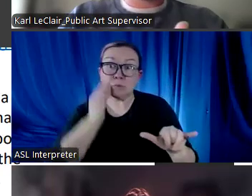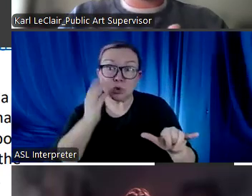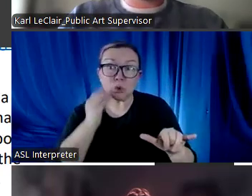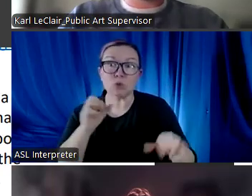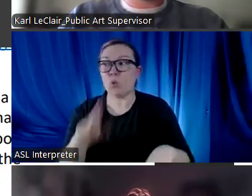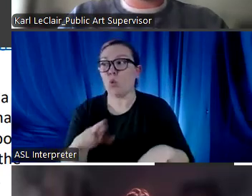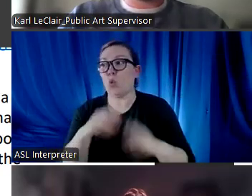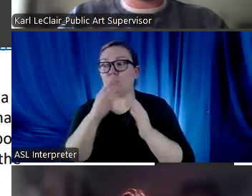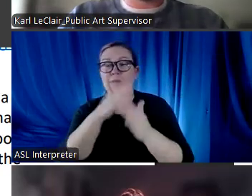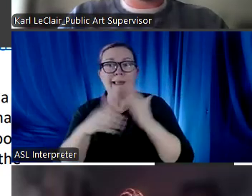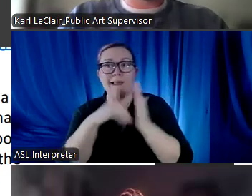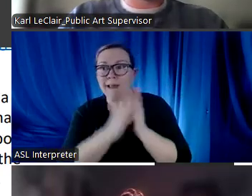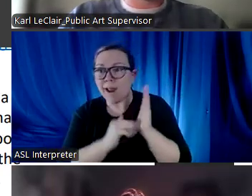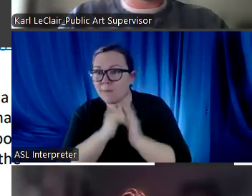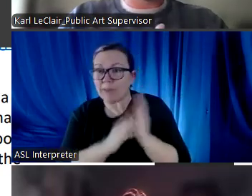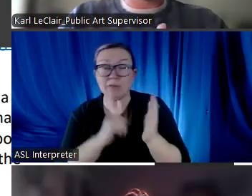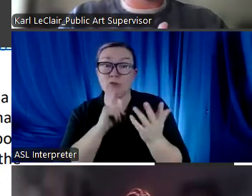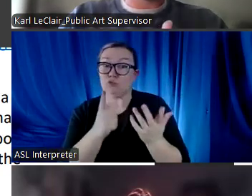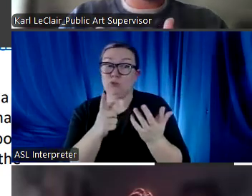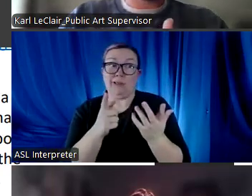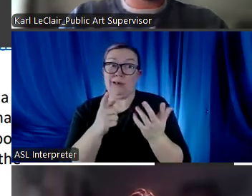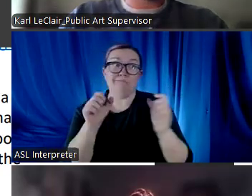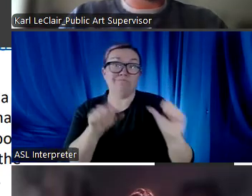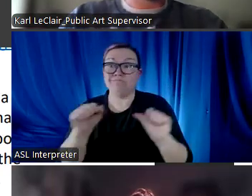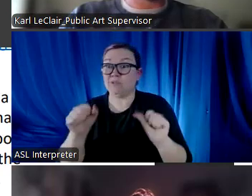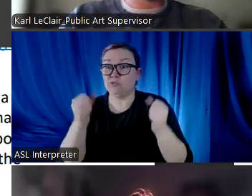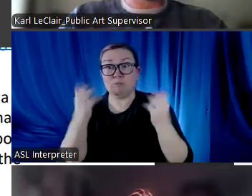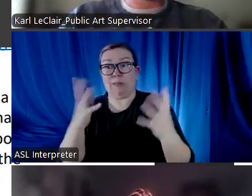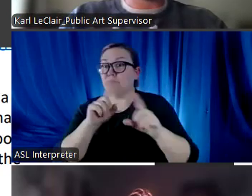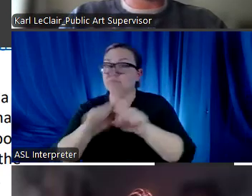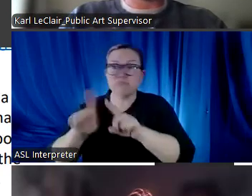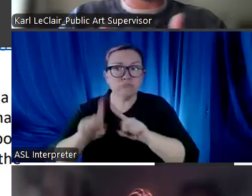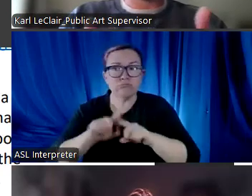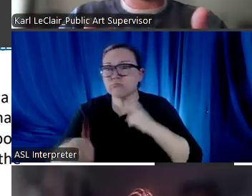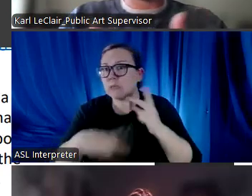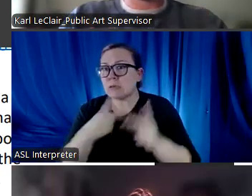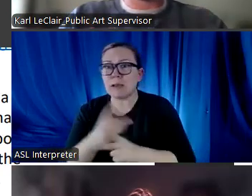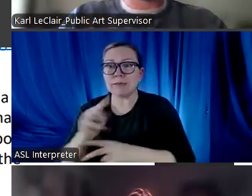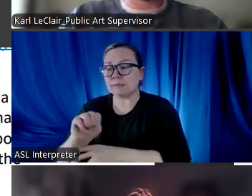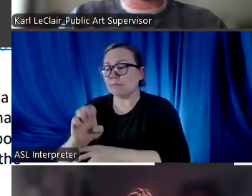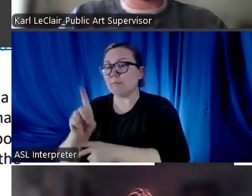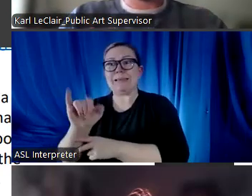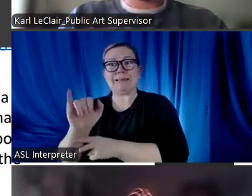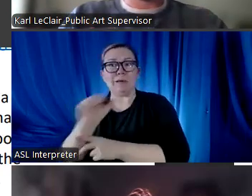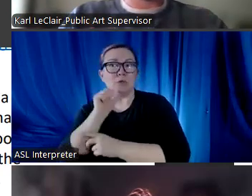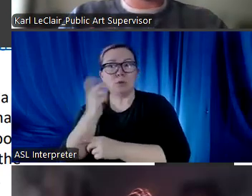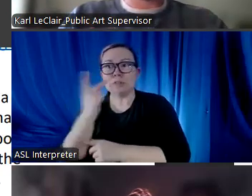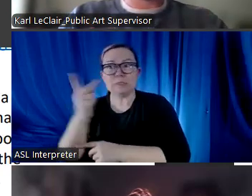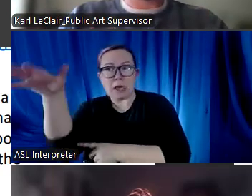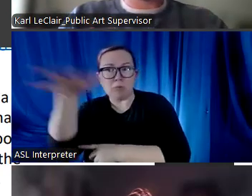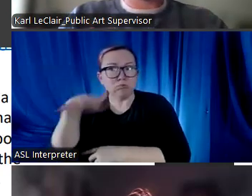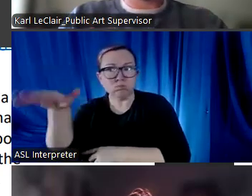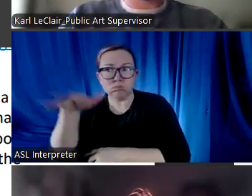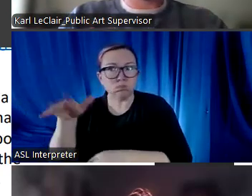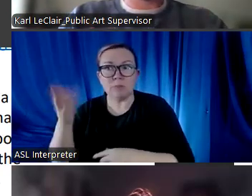we're really interested in the potential of hosting types of media that we typically don't see in the public realm, and